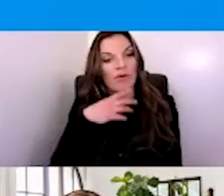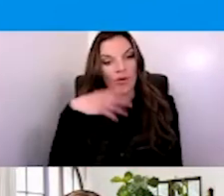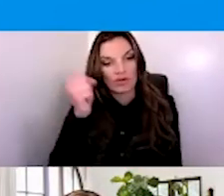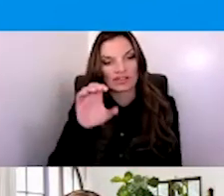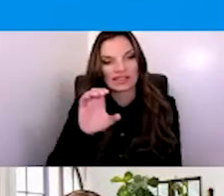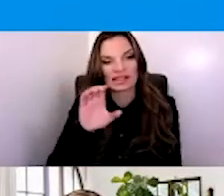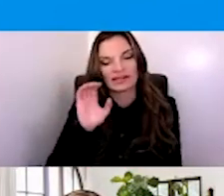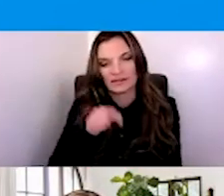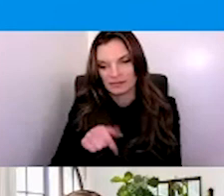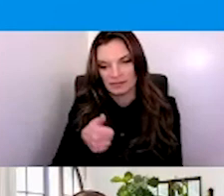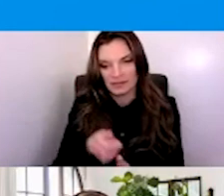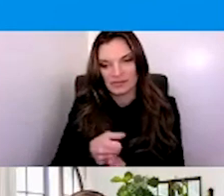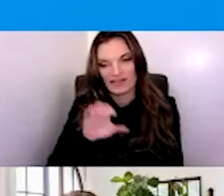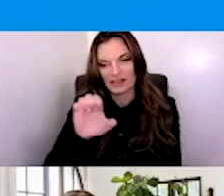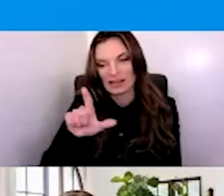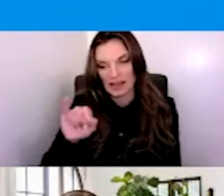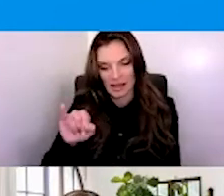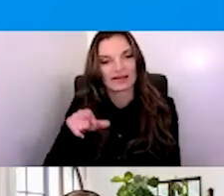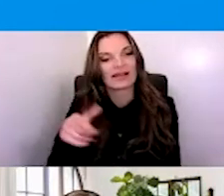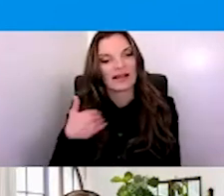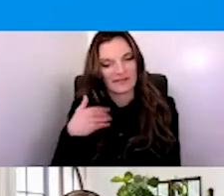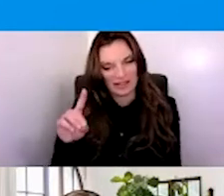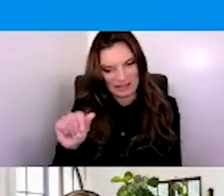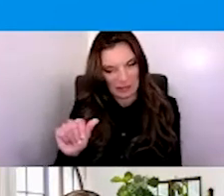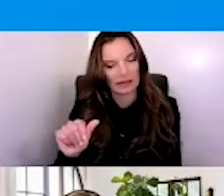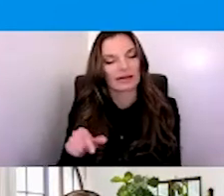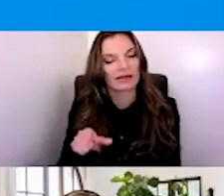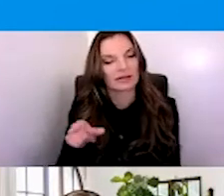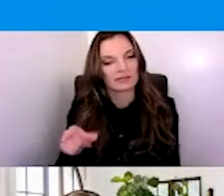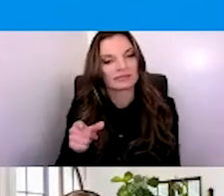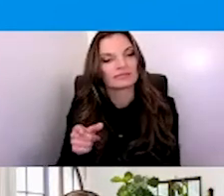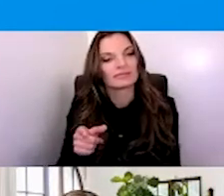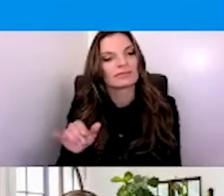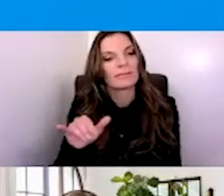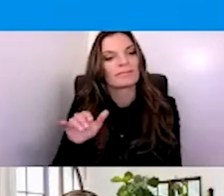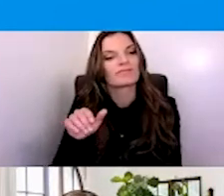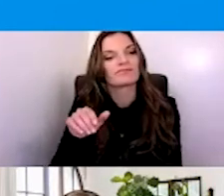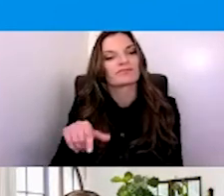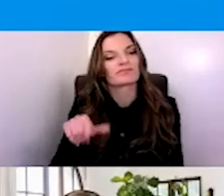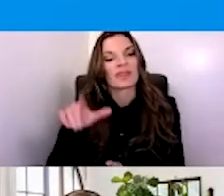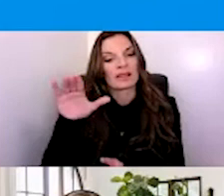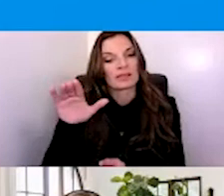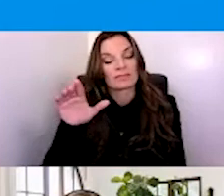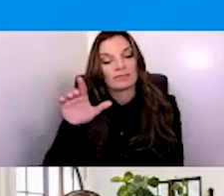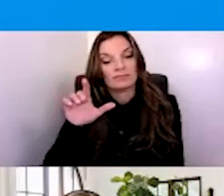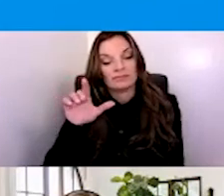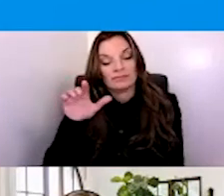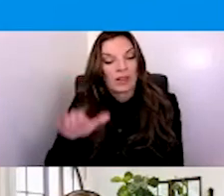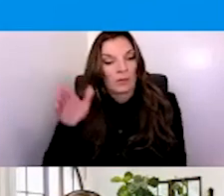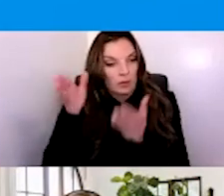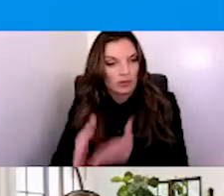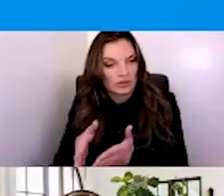Eli, who has a different disability than my husband and I, but is also a little person. And then our two daughters.